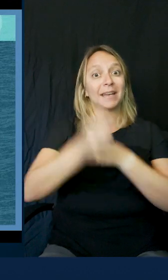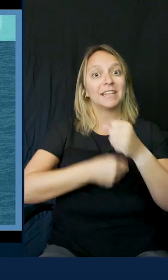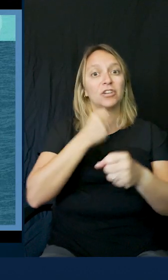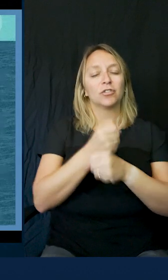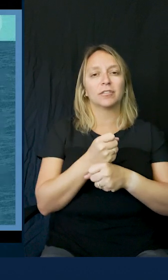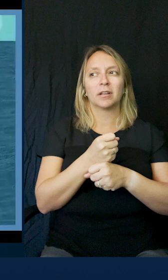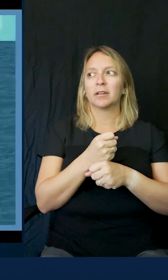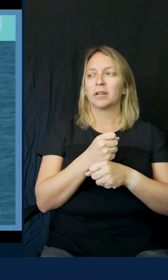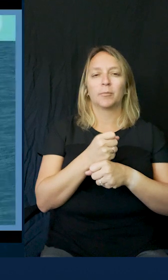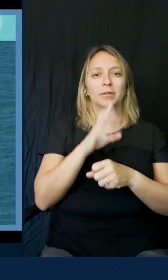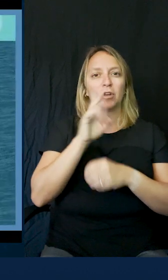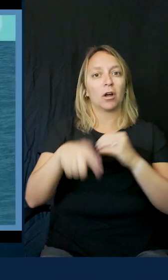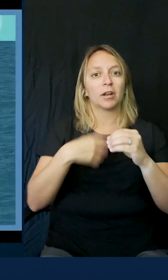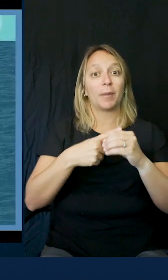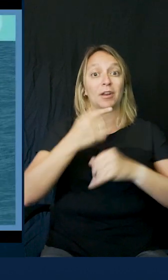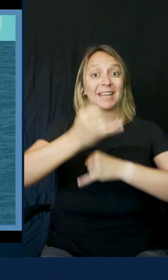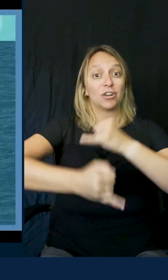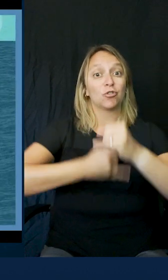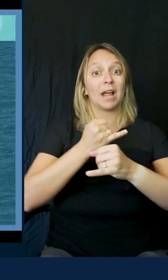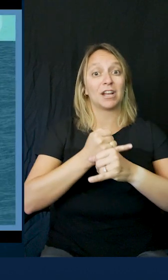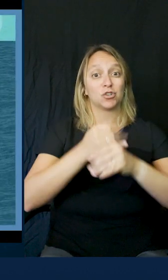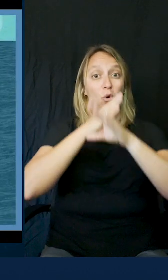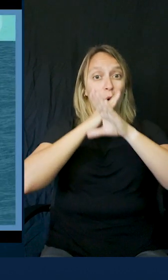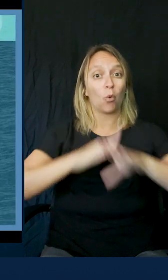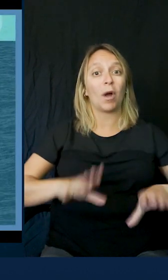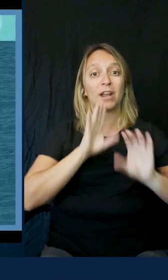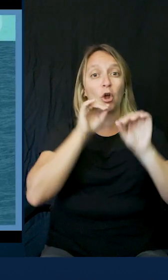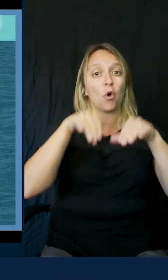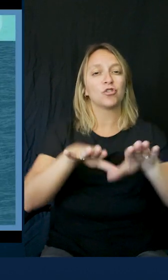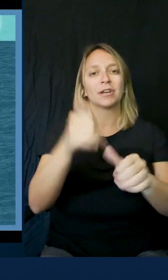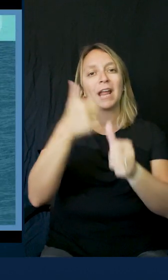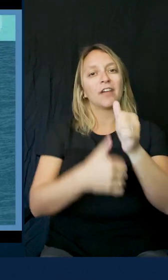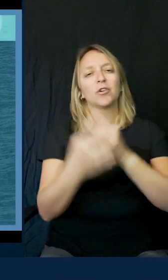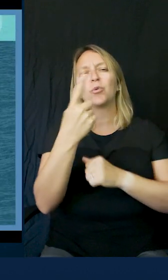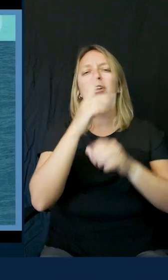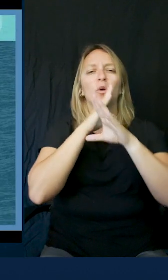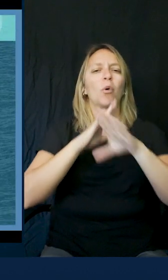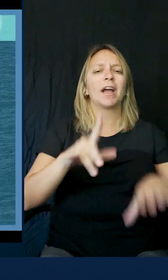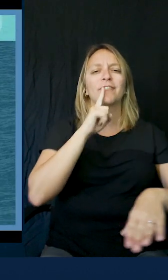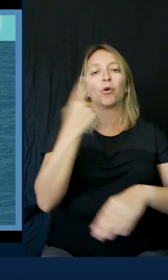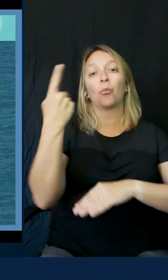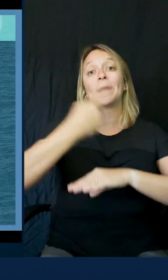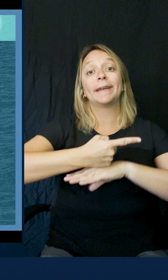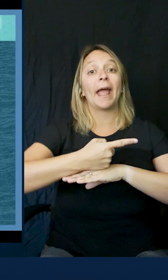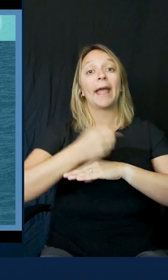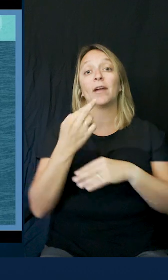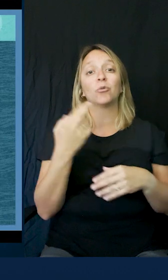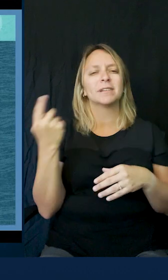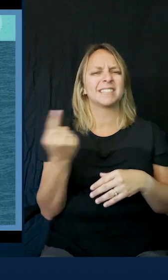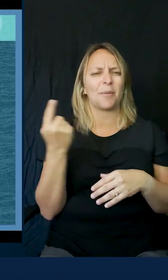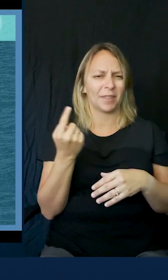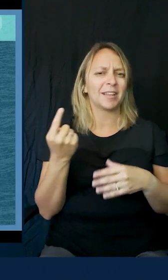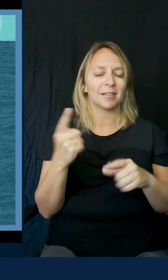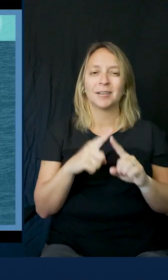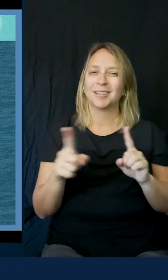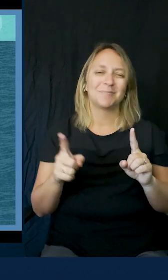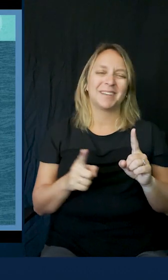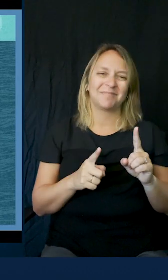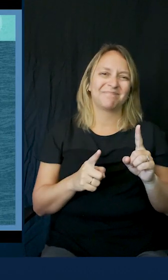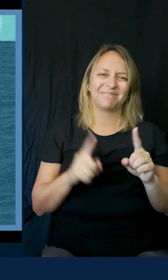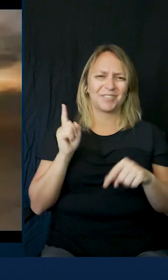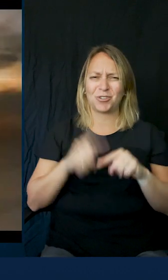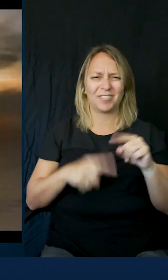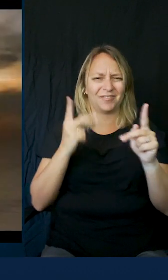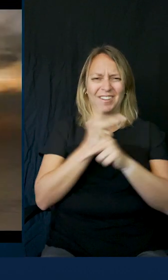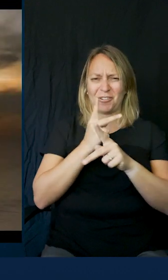ocean experiment where everyone would be quiet for a day or some period of time. But it really didn't get, we couldn't really figure